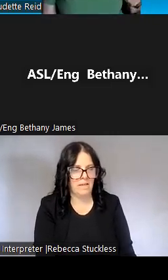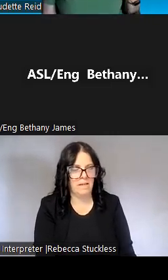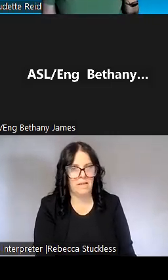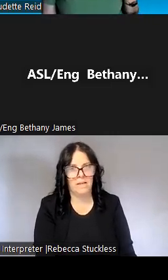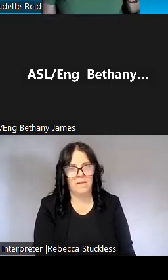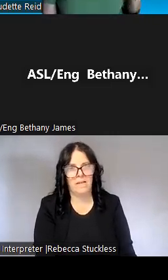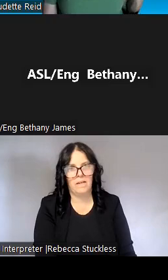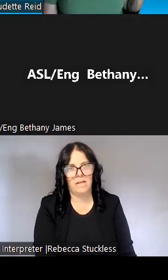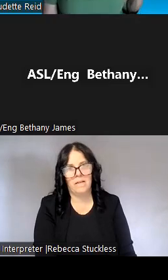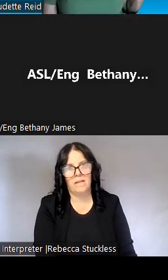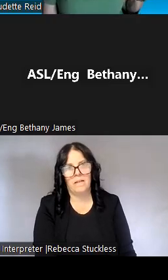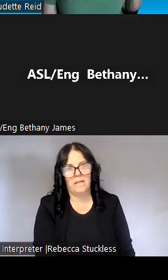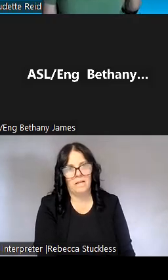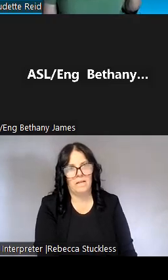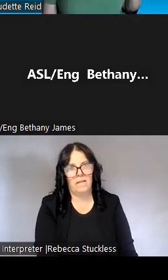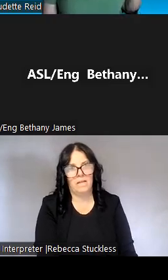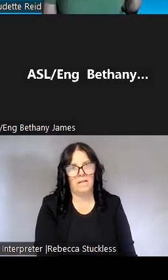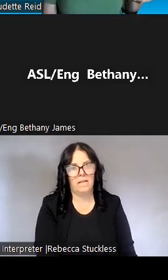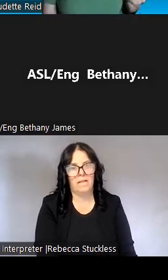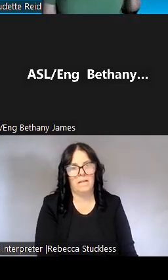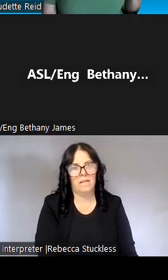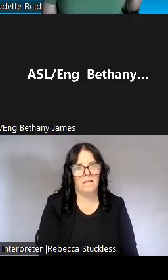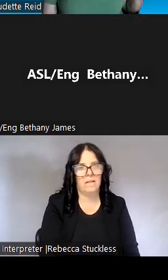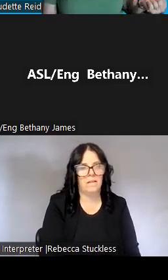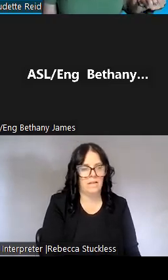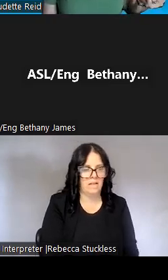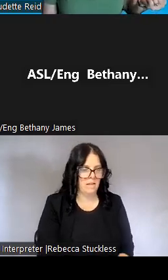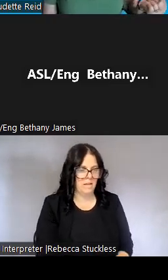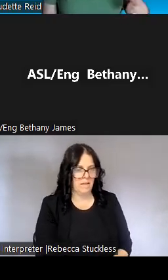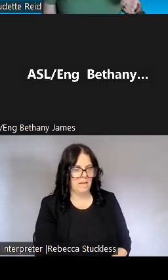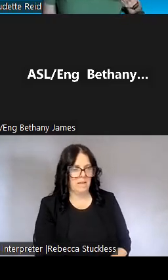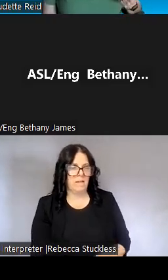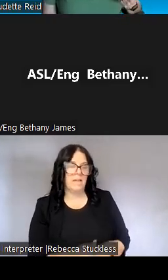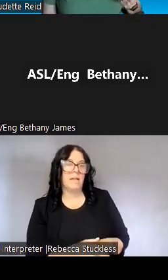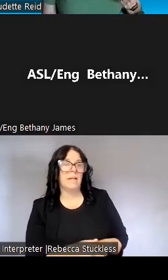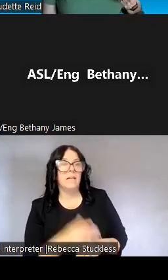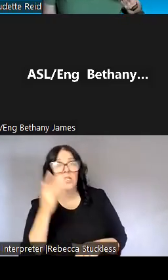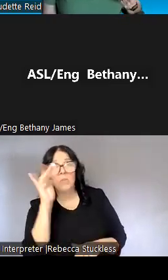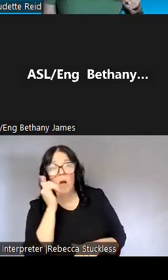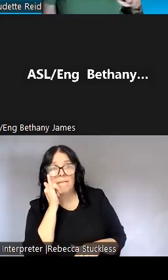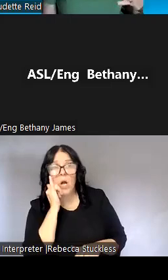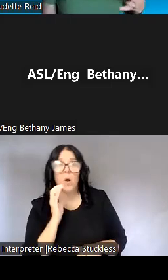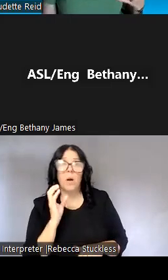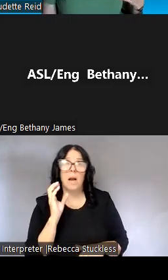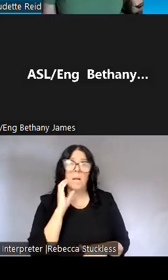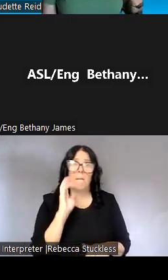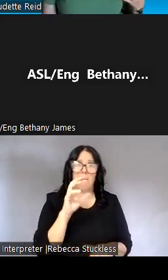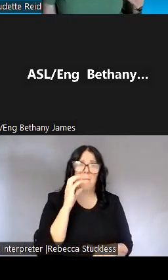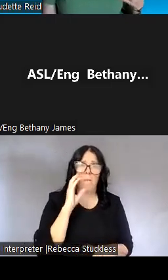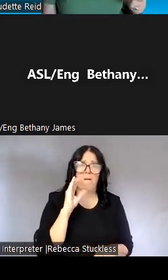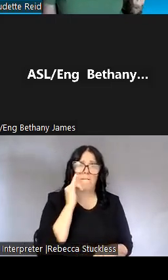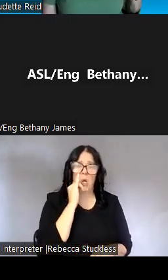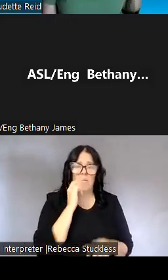phone. Is a phone that has the ability to make telephone calls and text messages, and that's pretty much